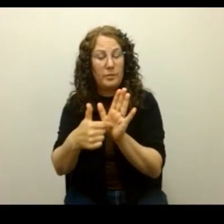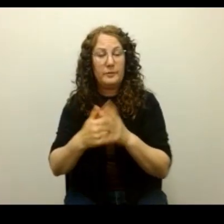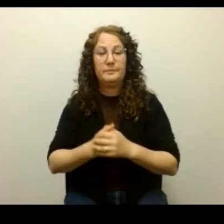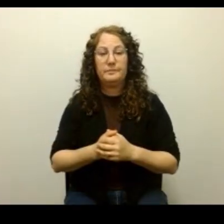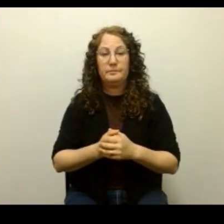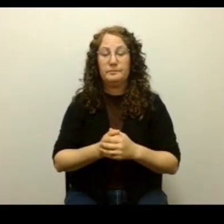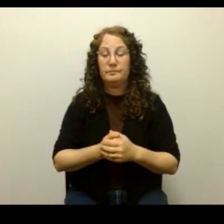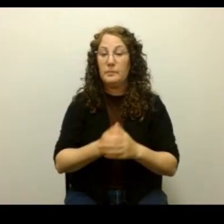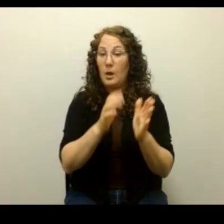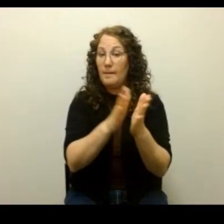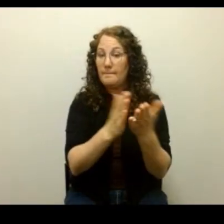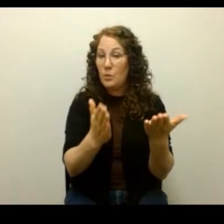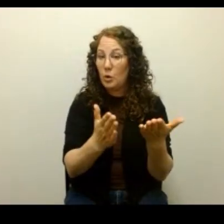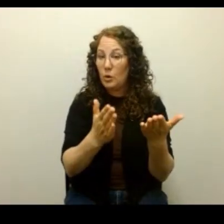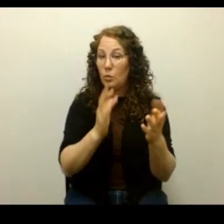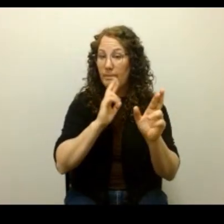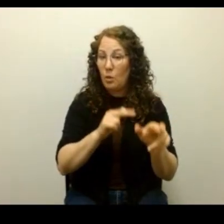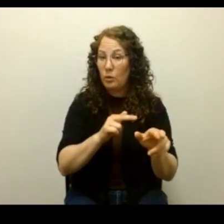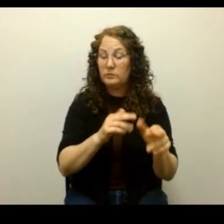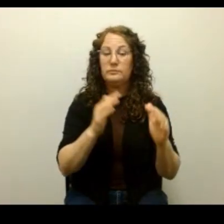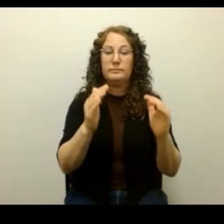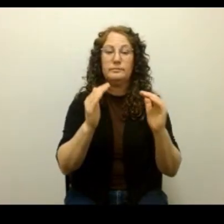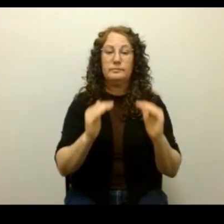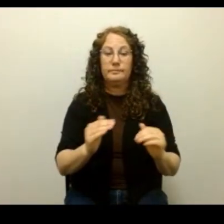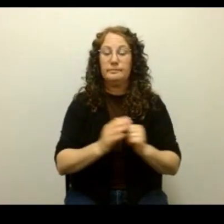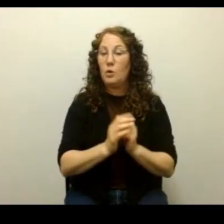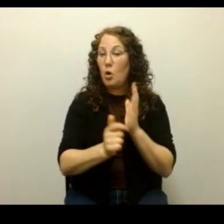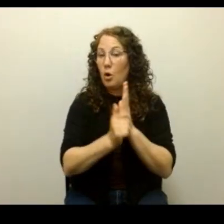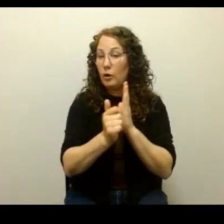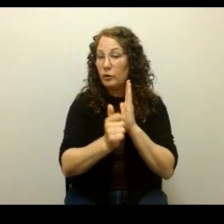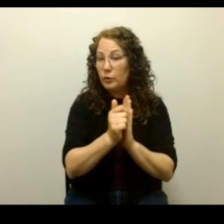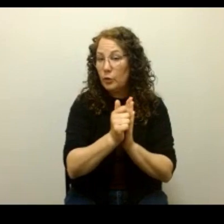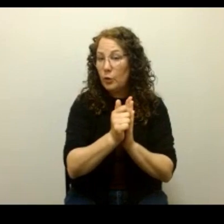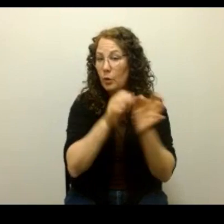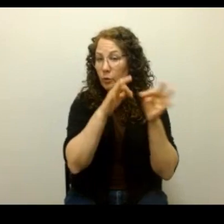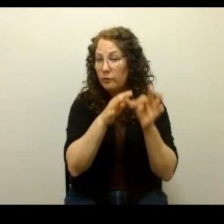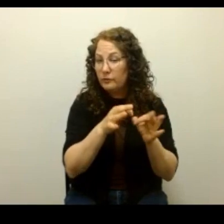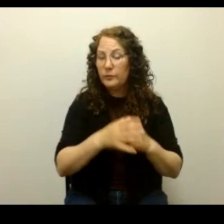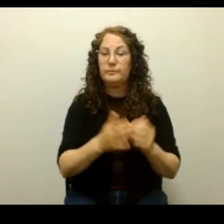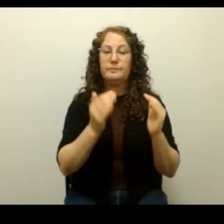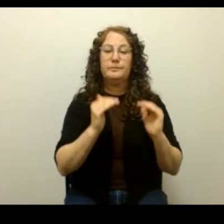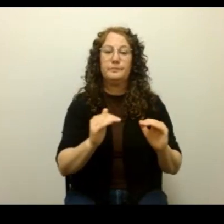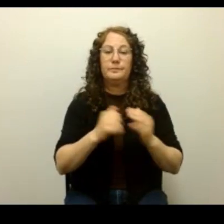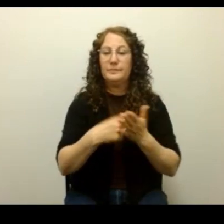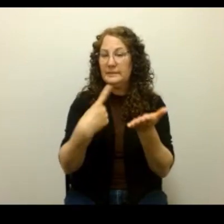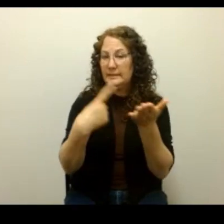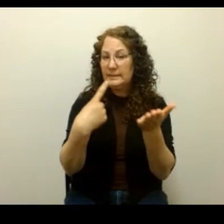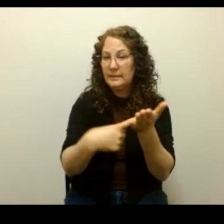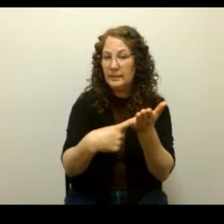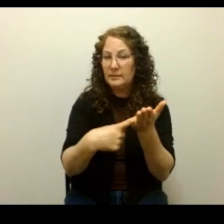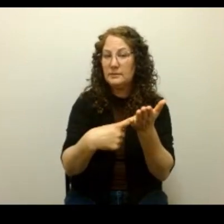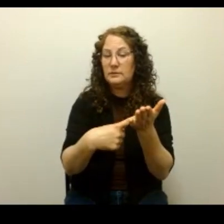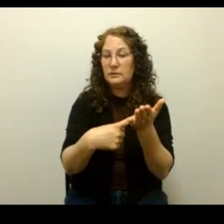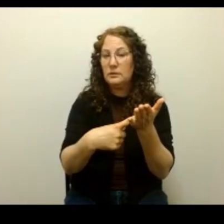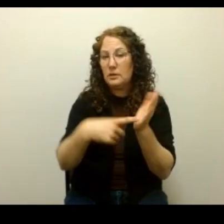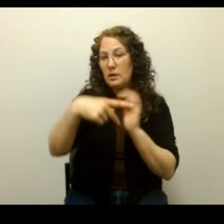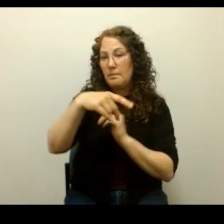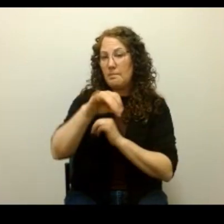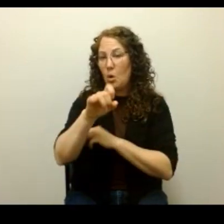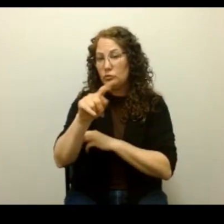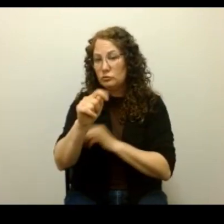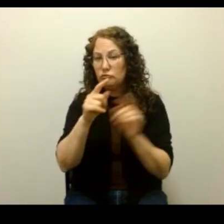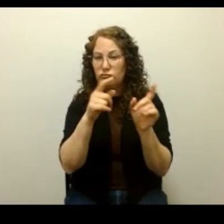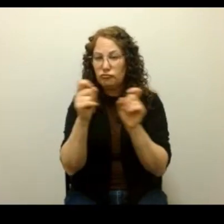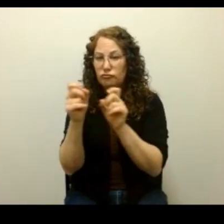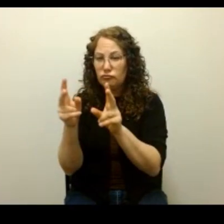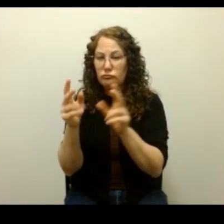book report, an article review, discussing a board post, or writing